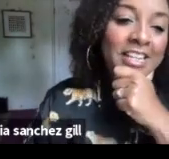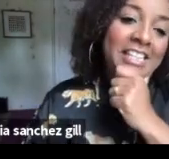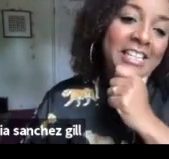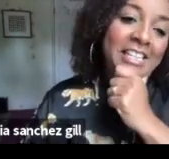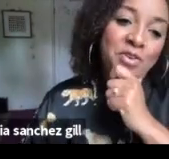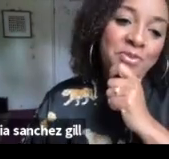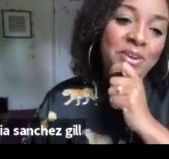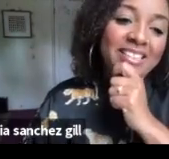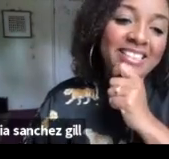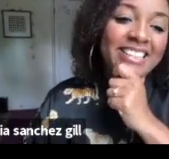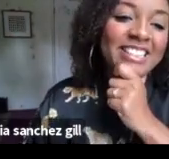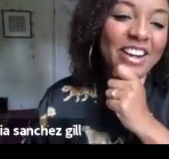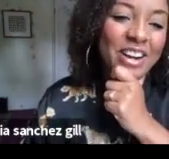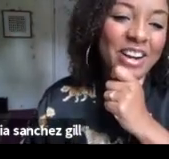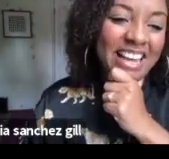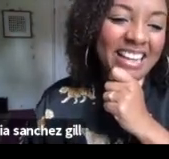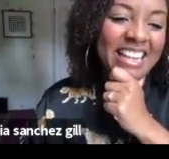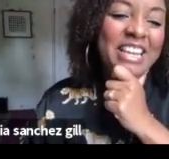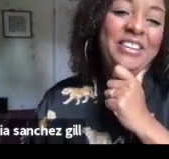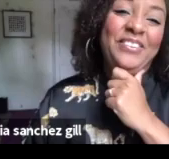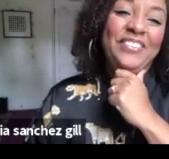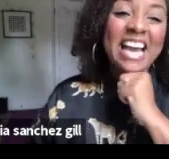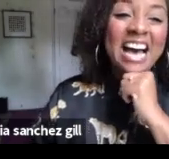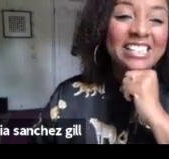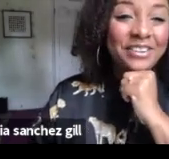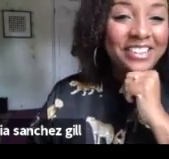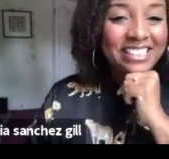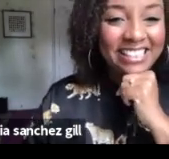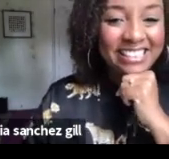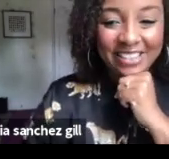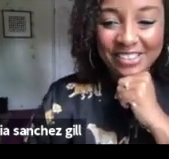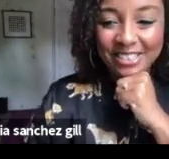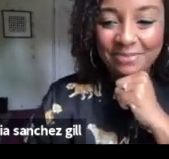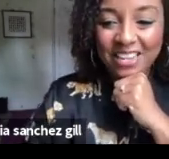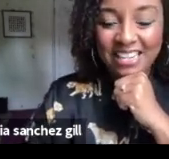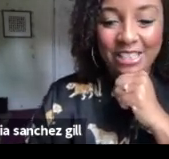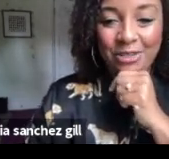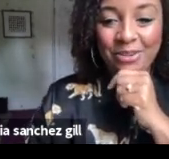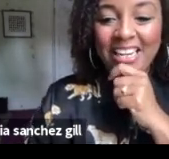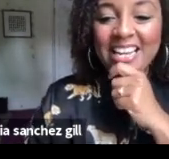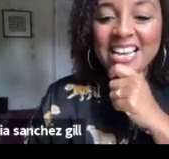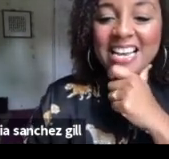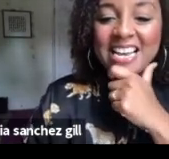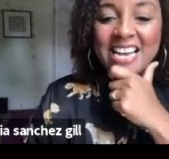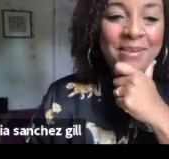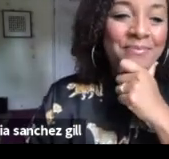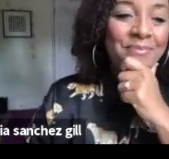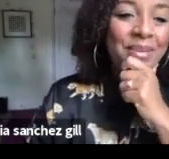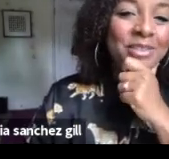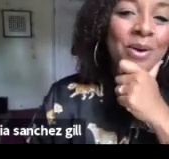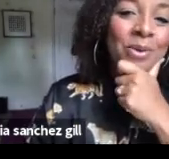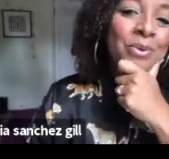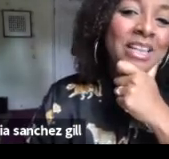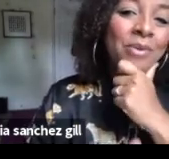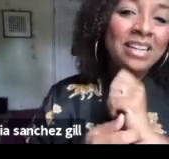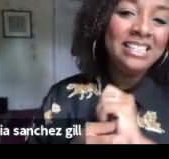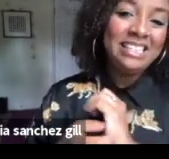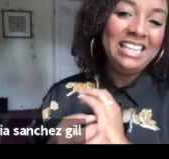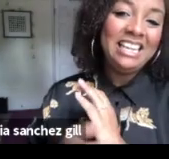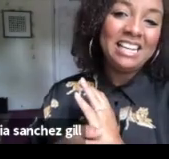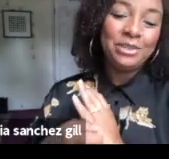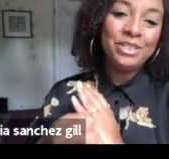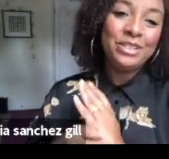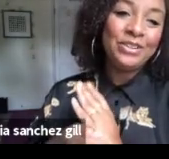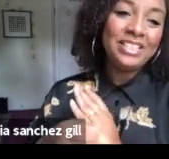You might need to click it more than once. Sorry about that. Thank you. Yeah, so here's some fun history. Because what we really want to